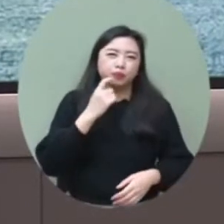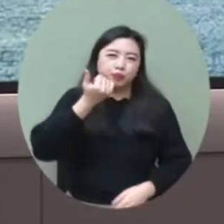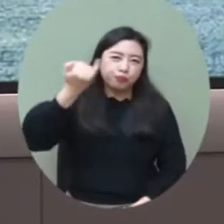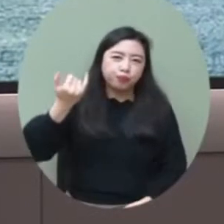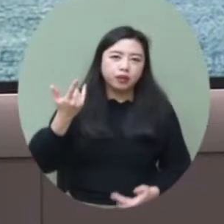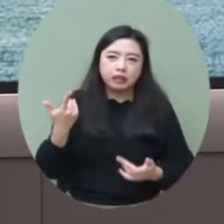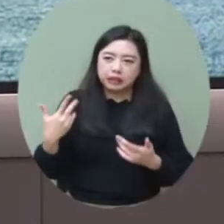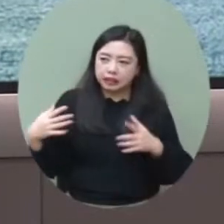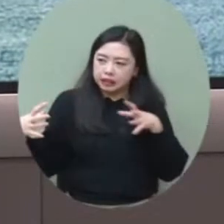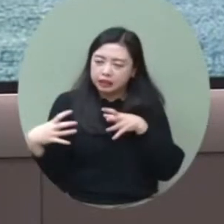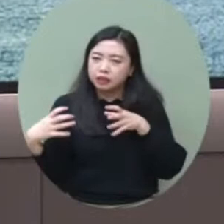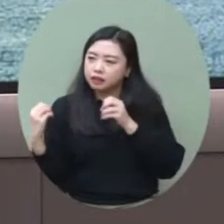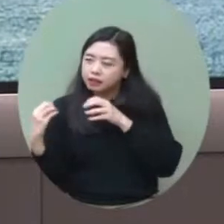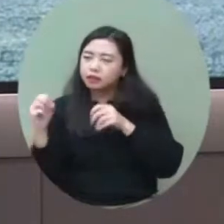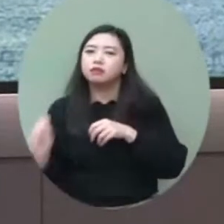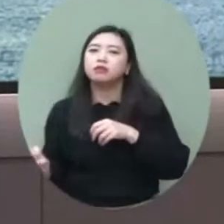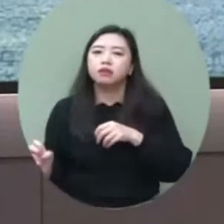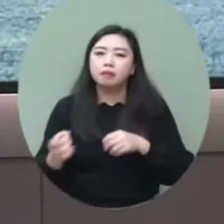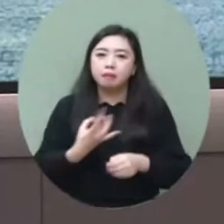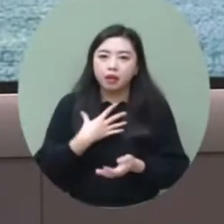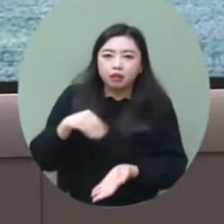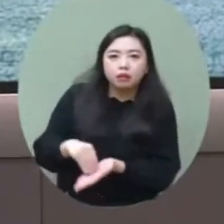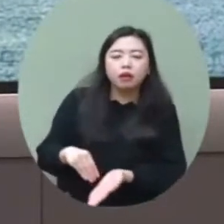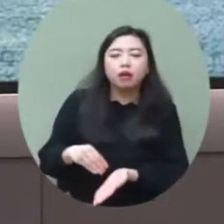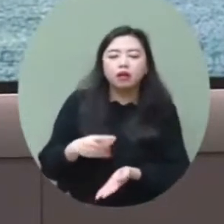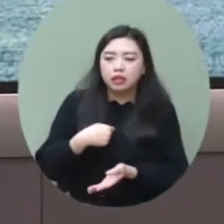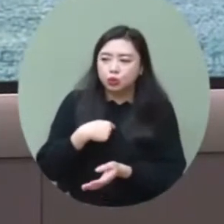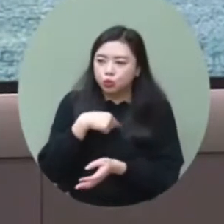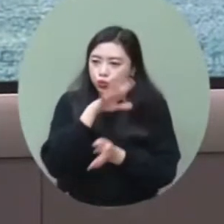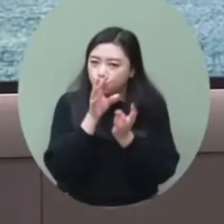from pharmaceutical companies.